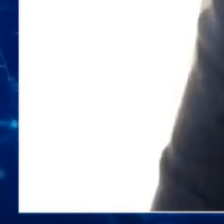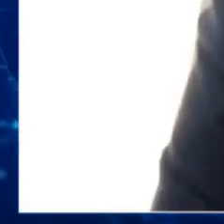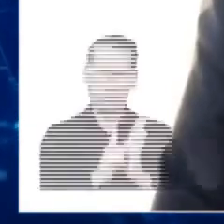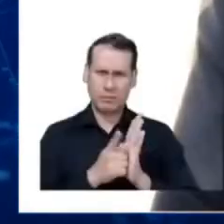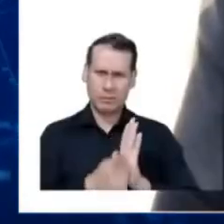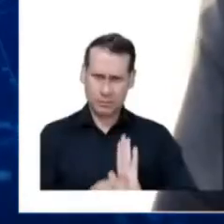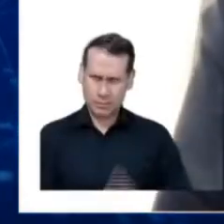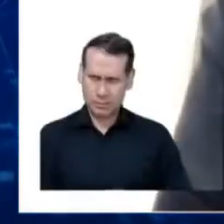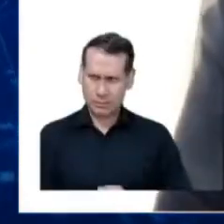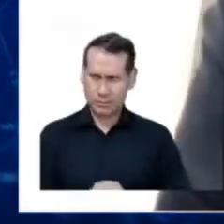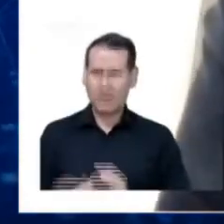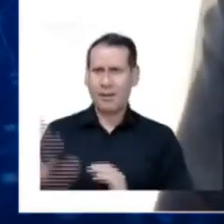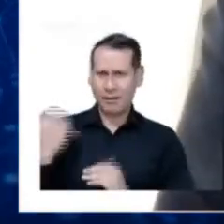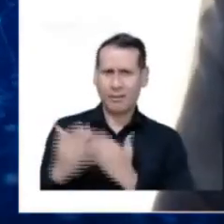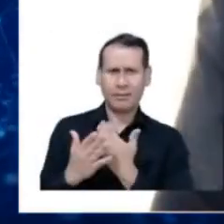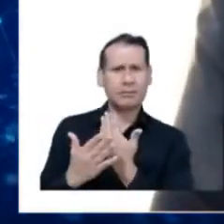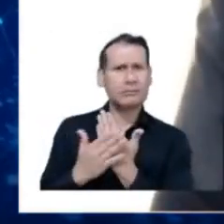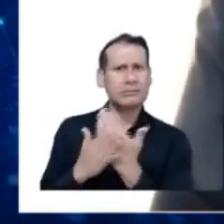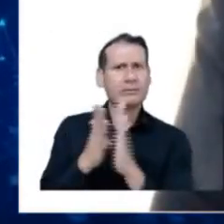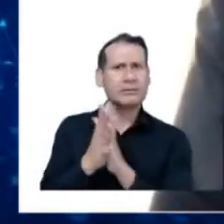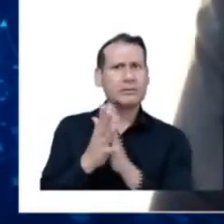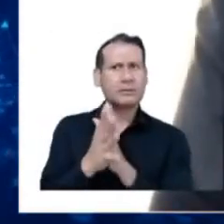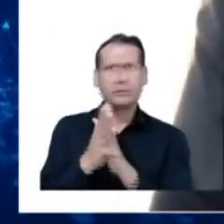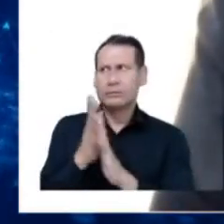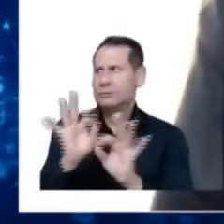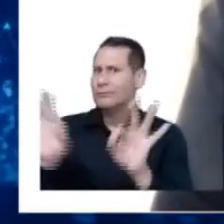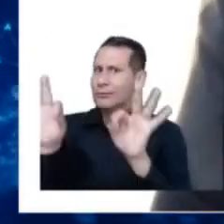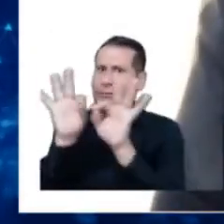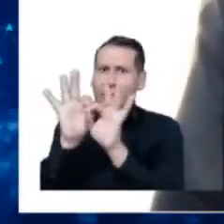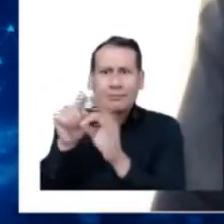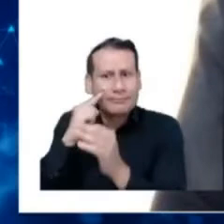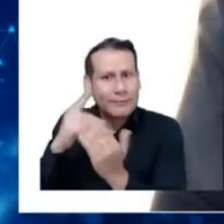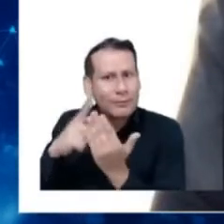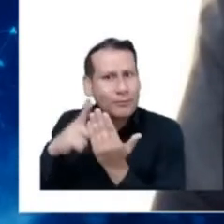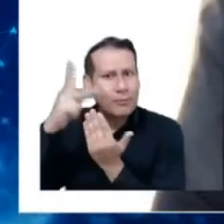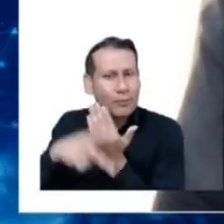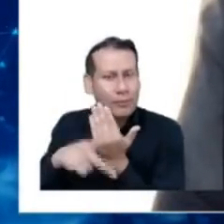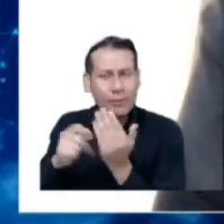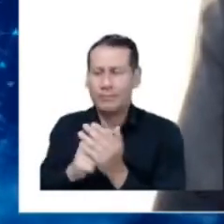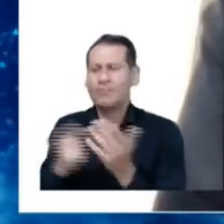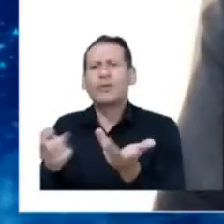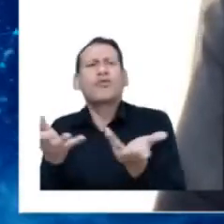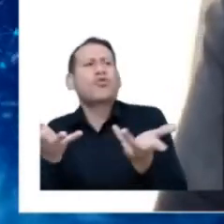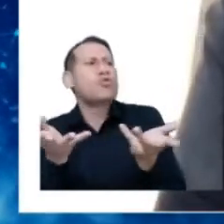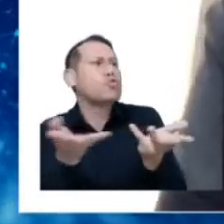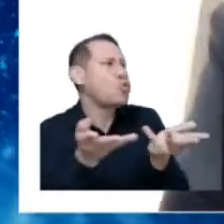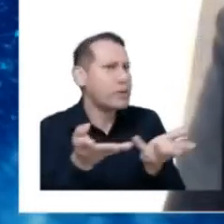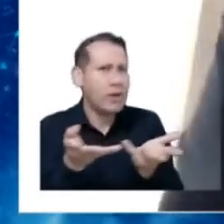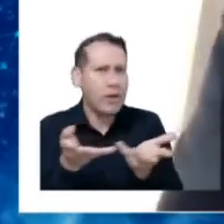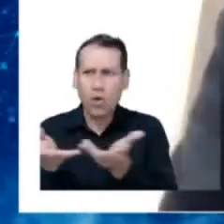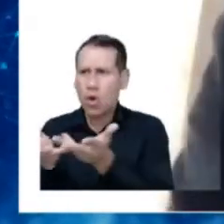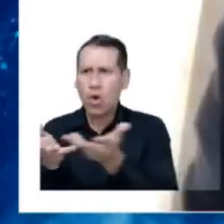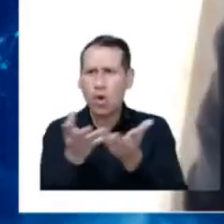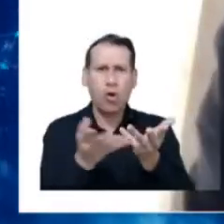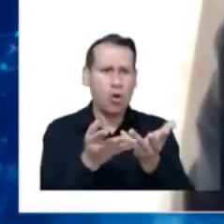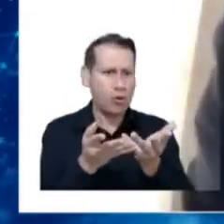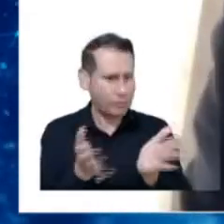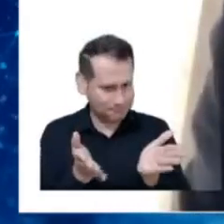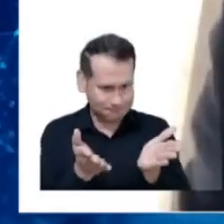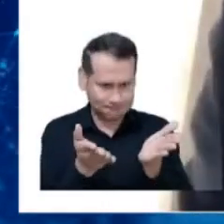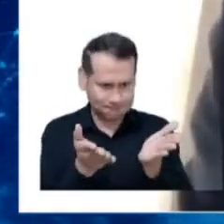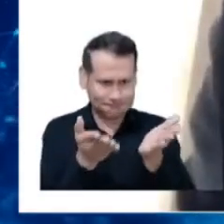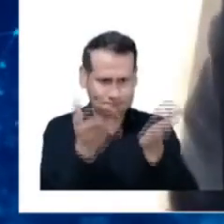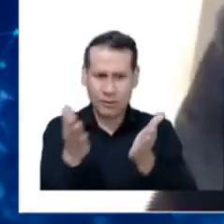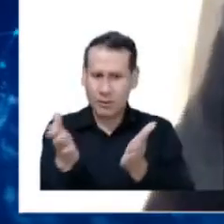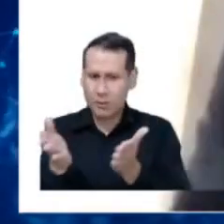one of the partners that we have that is very important for this has been Meta in selecting as to where to deploy and